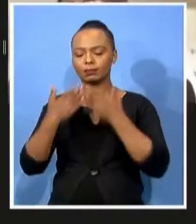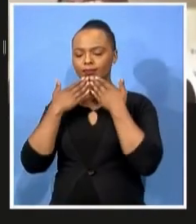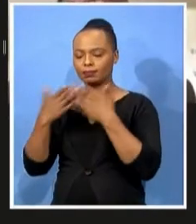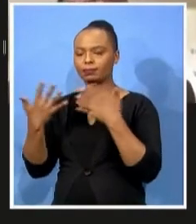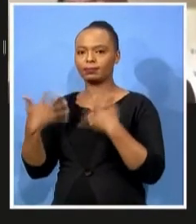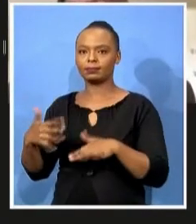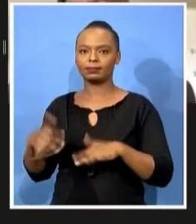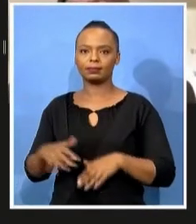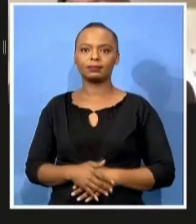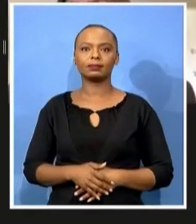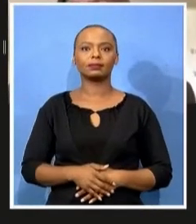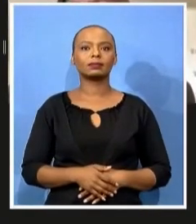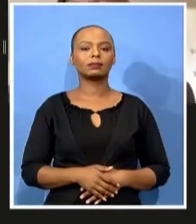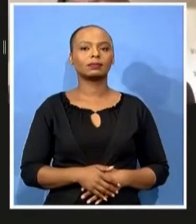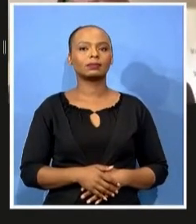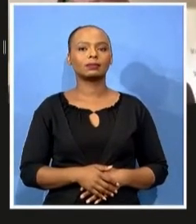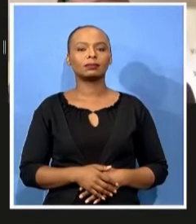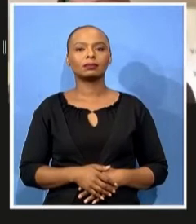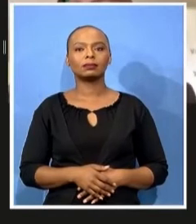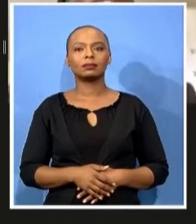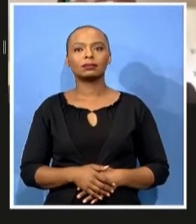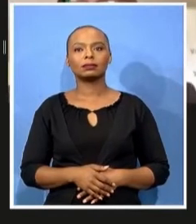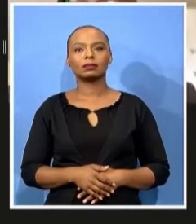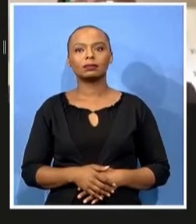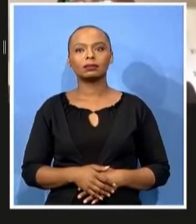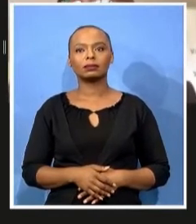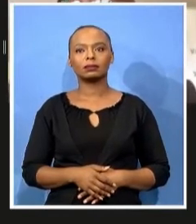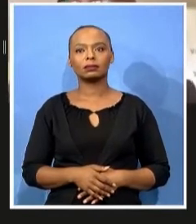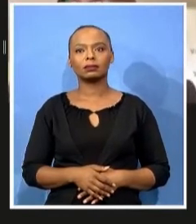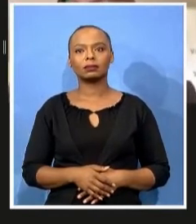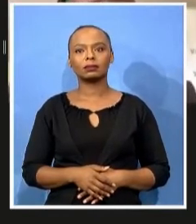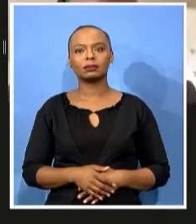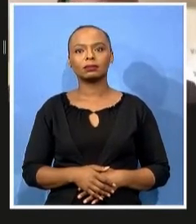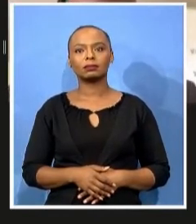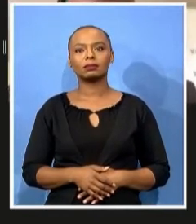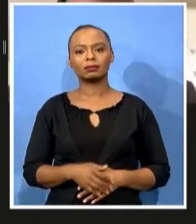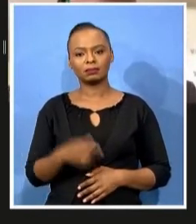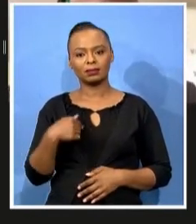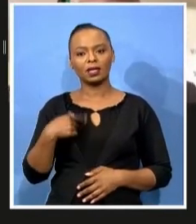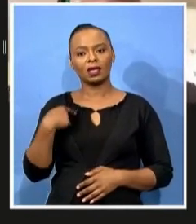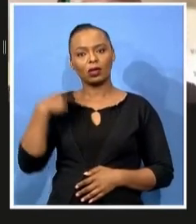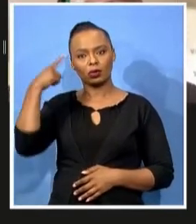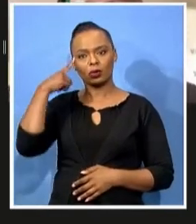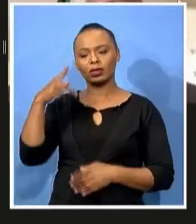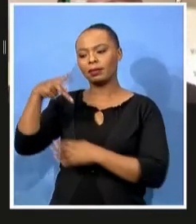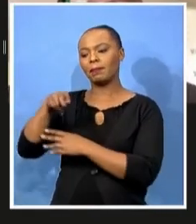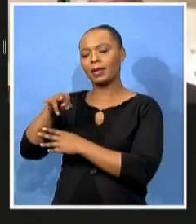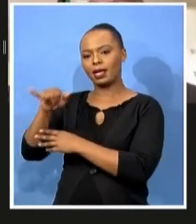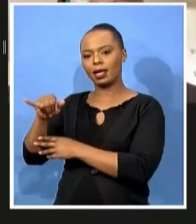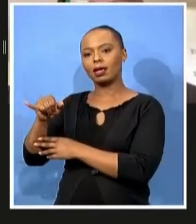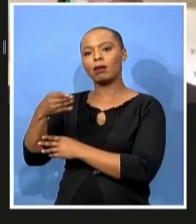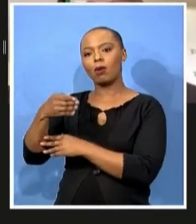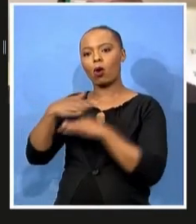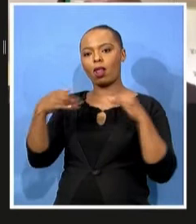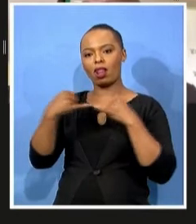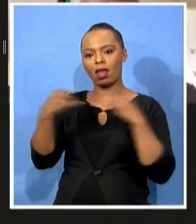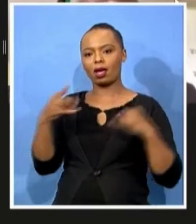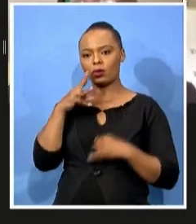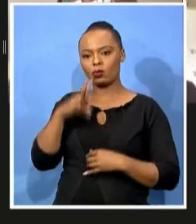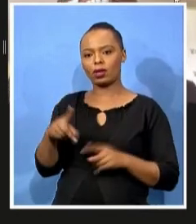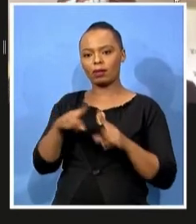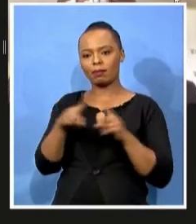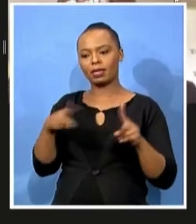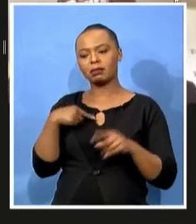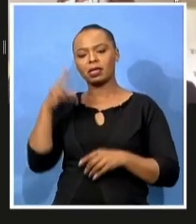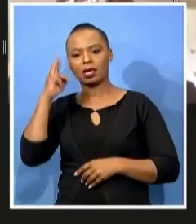that Dr. Anban Pillay would be in, but I've just got a note that there's some crisis. I think the numbers of issues that